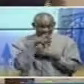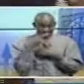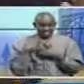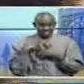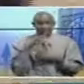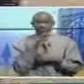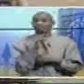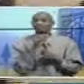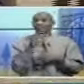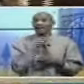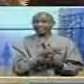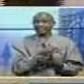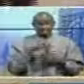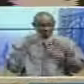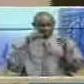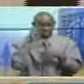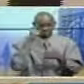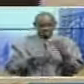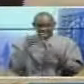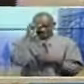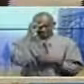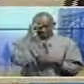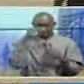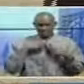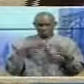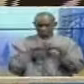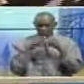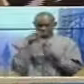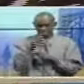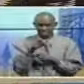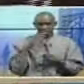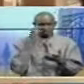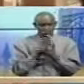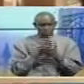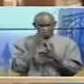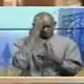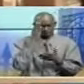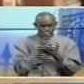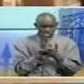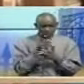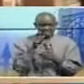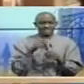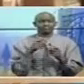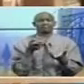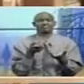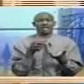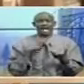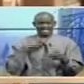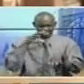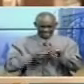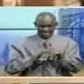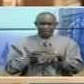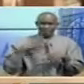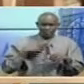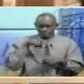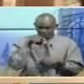attack, President Uhuru Kenyatta said the government would form a commission of inquiry to unmask circumstances surrounding and leading to the attack and crack the whip on